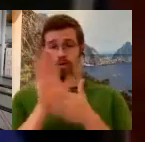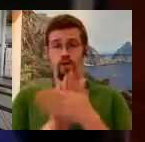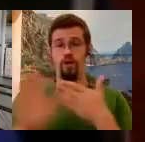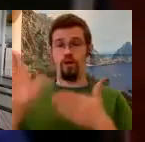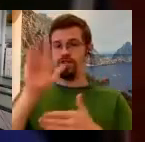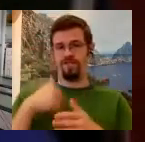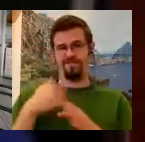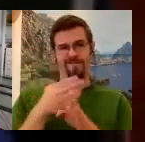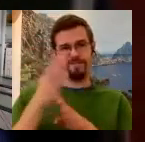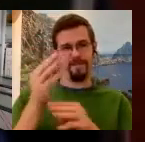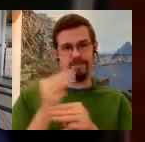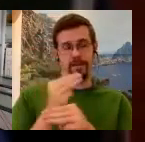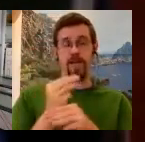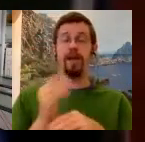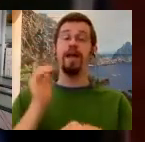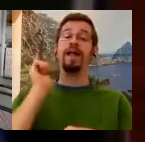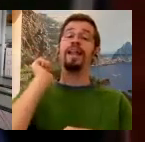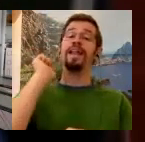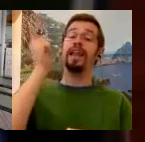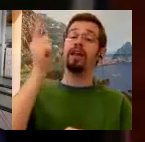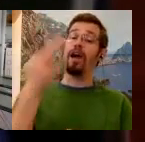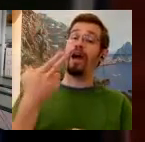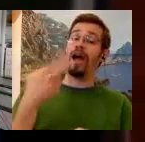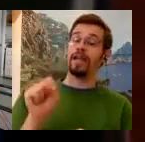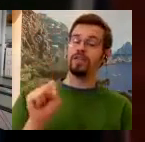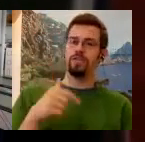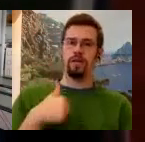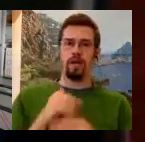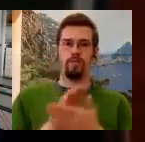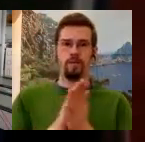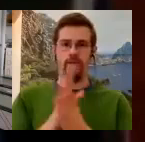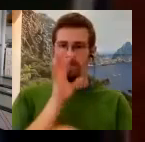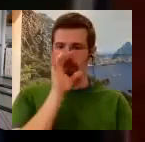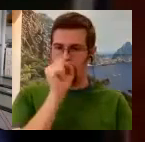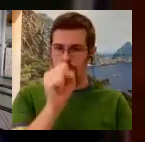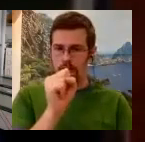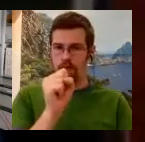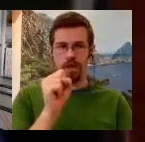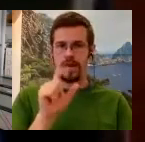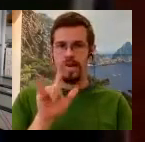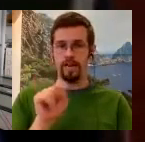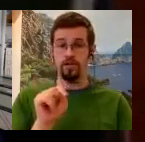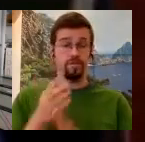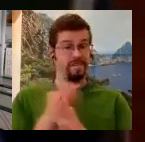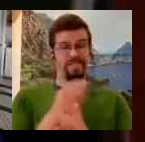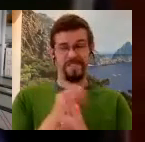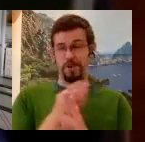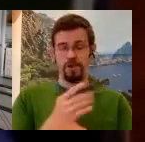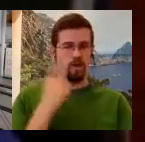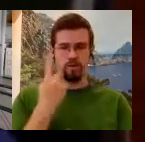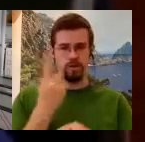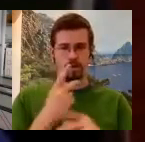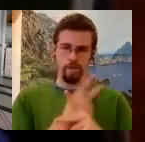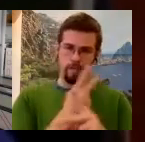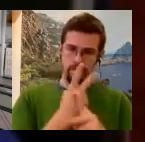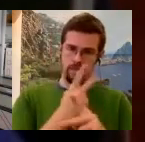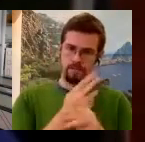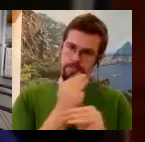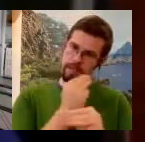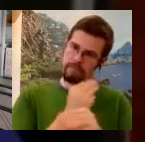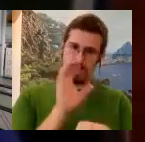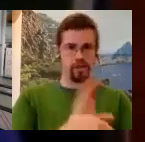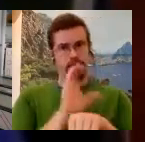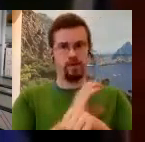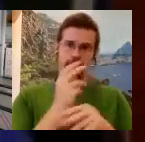Later in high school, I developed a love for literacy because before high school, I never read. It was all math, all computers. But I started getting